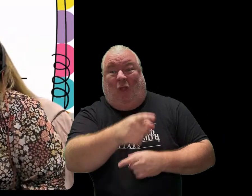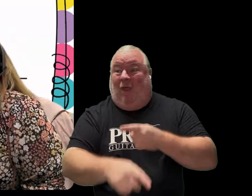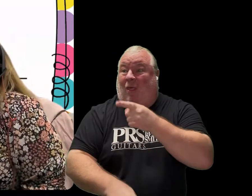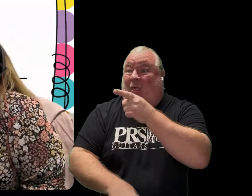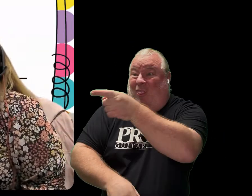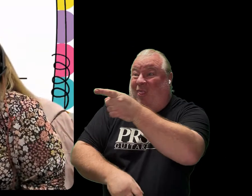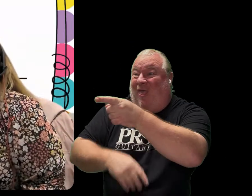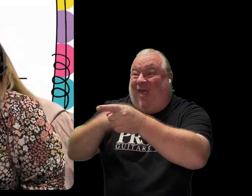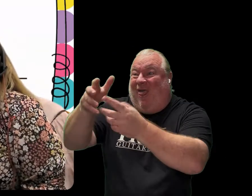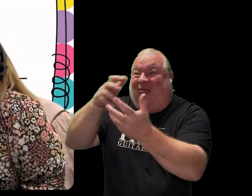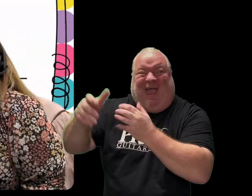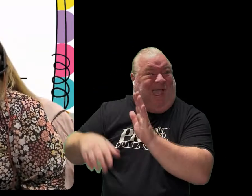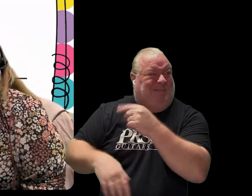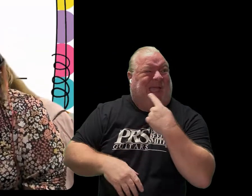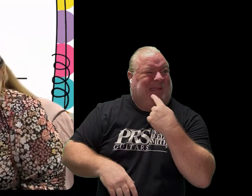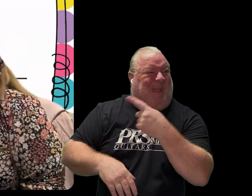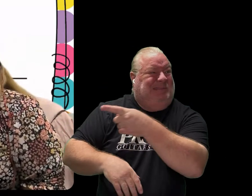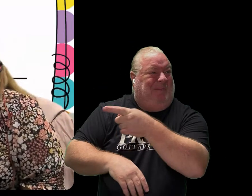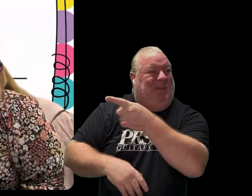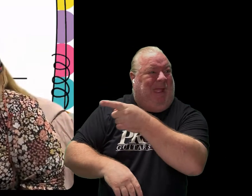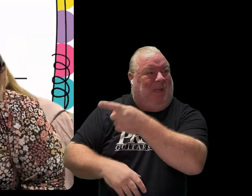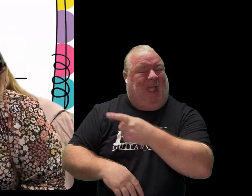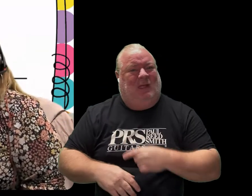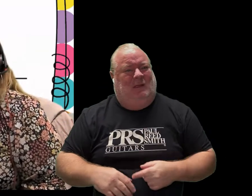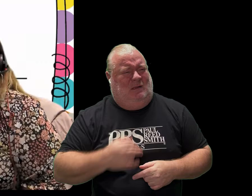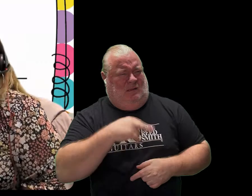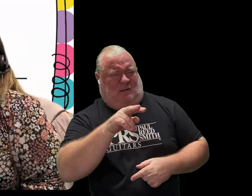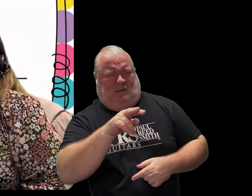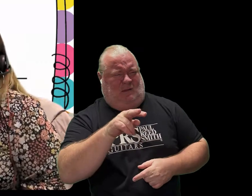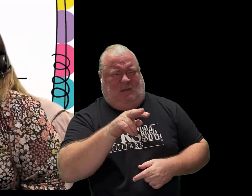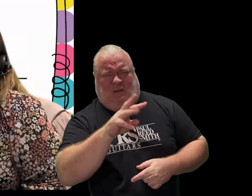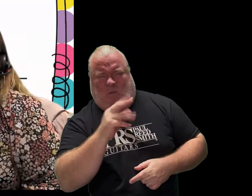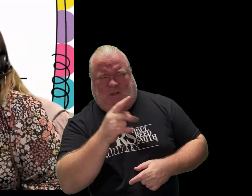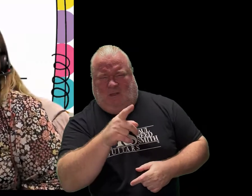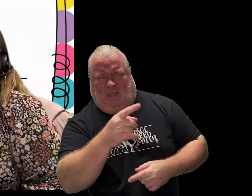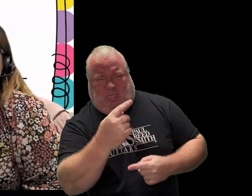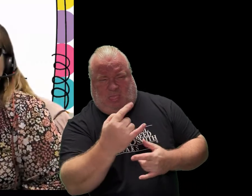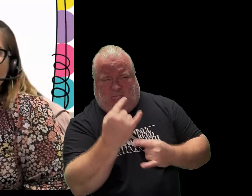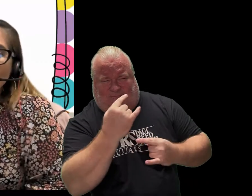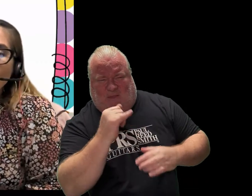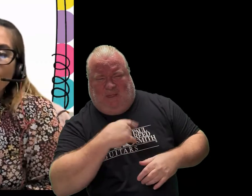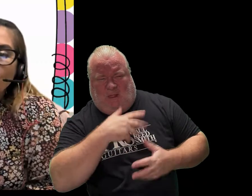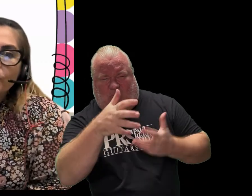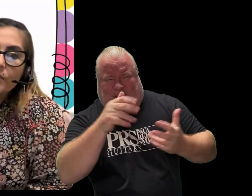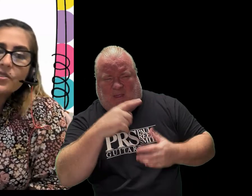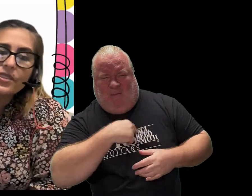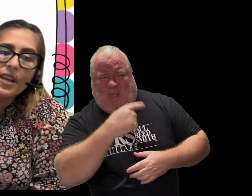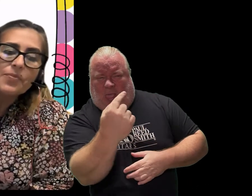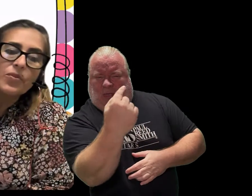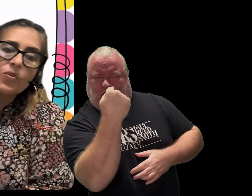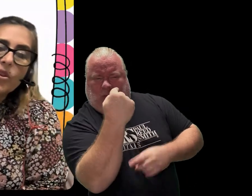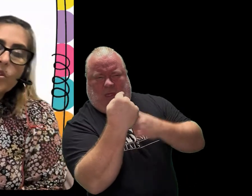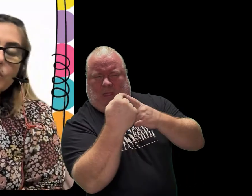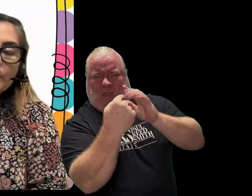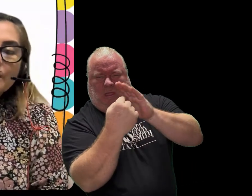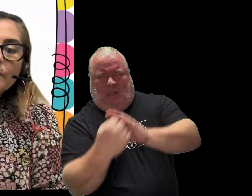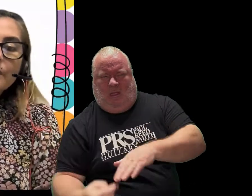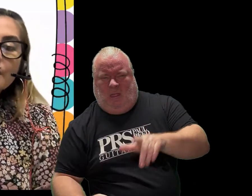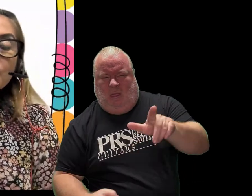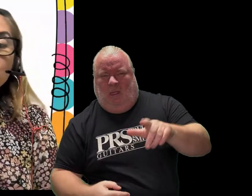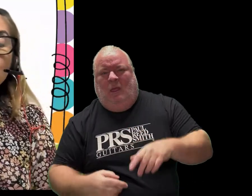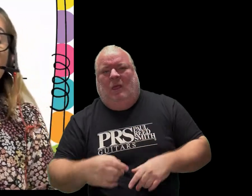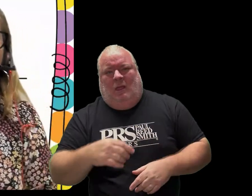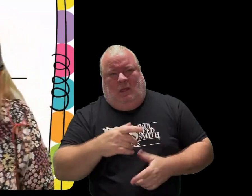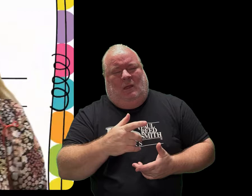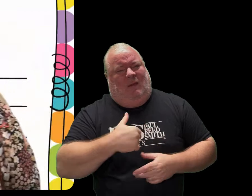you're talking about me. Can you please not point and laugh at me? So, the first step when you're feeling